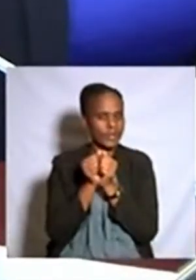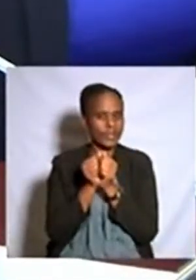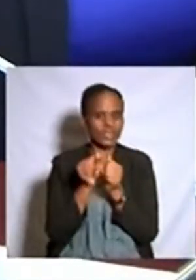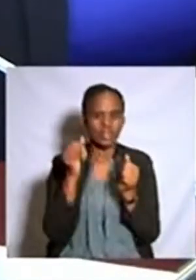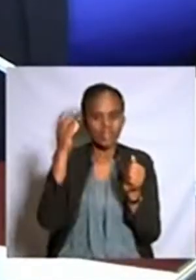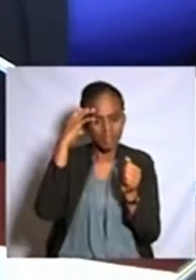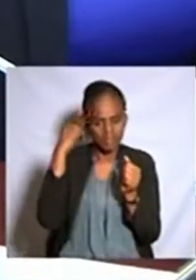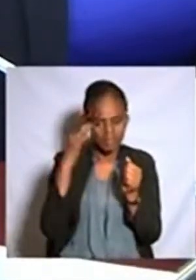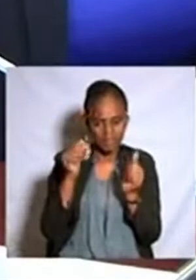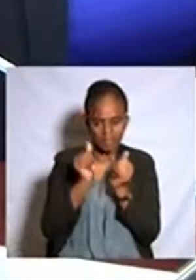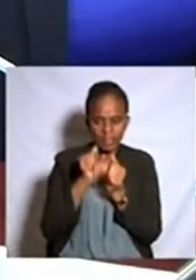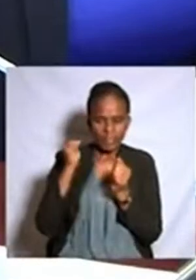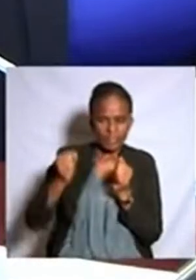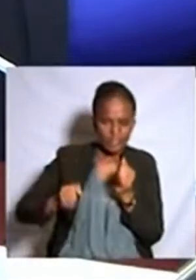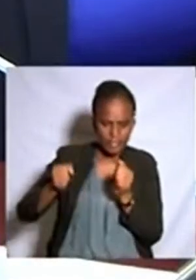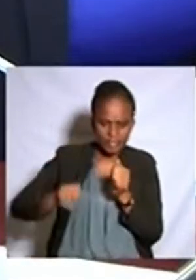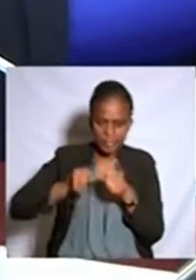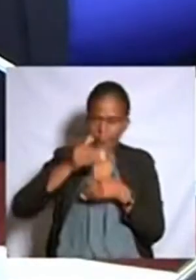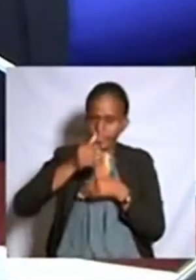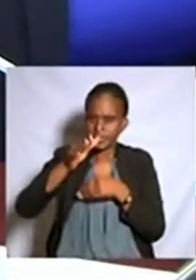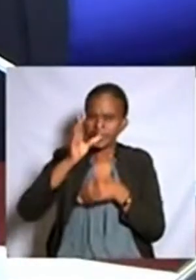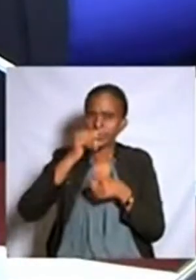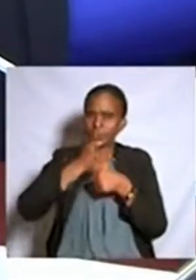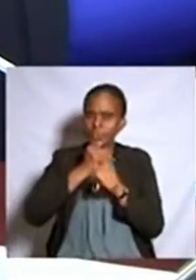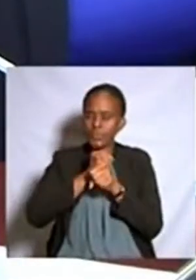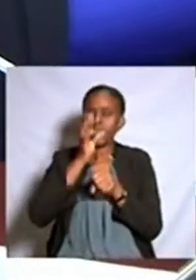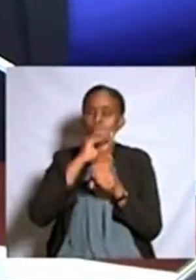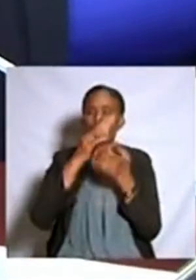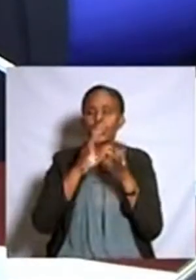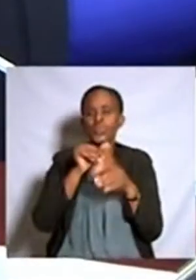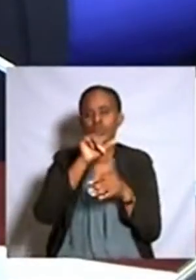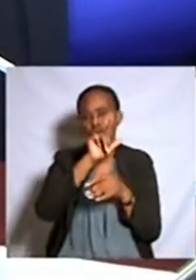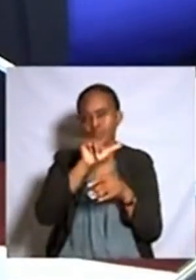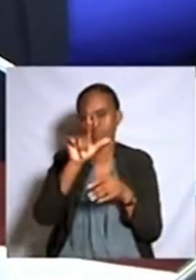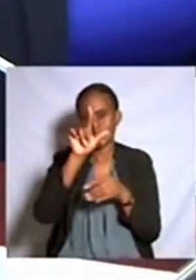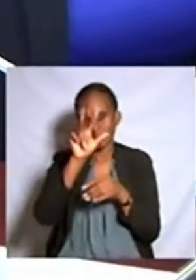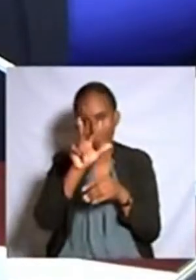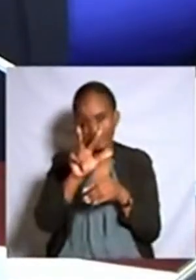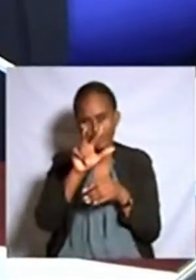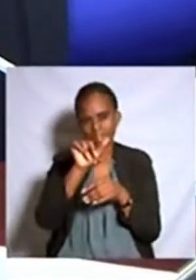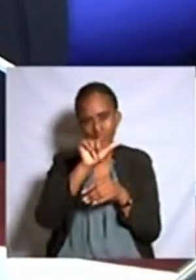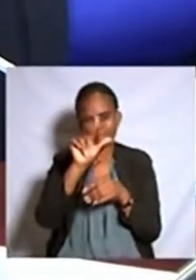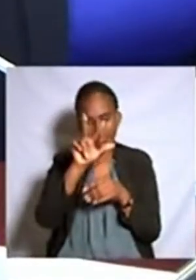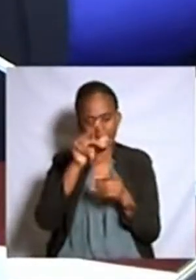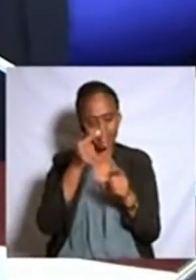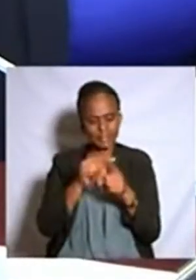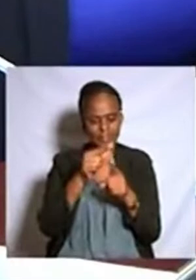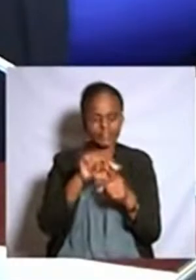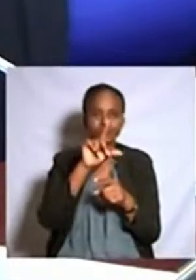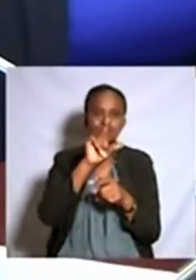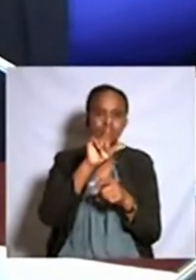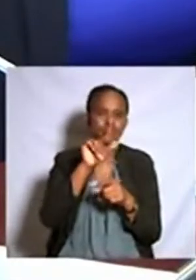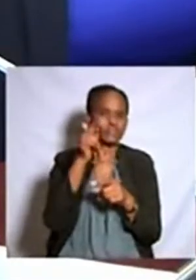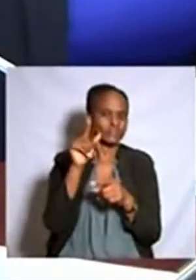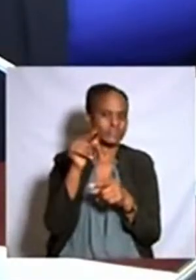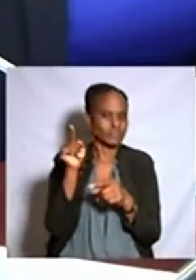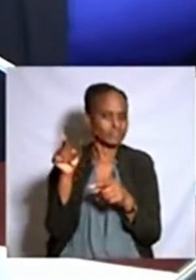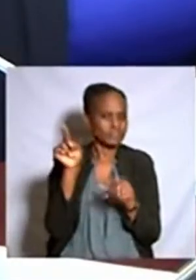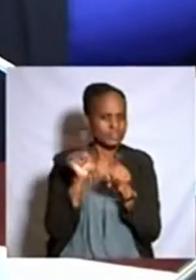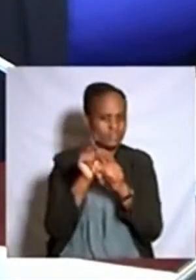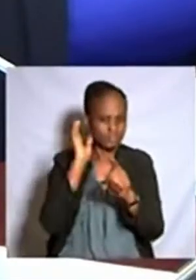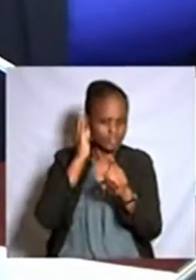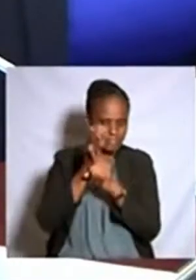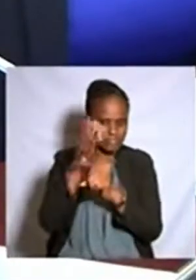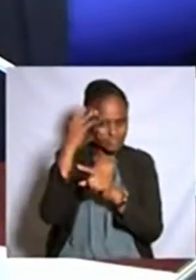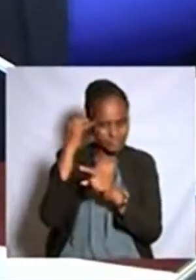officer and the chief registrar was made on 23rd December 2021. The dealing officer